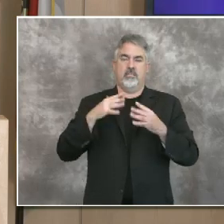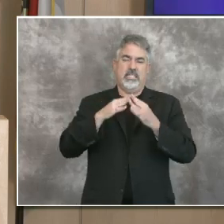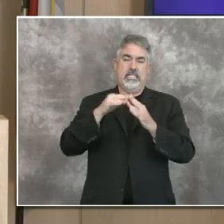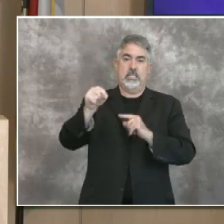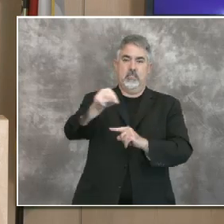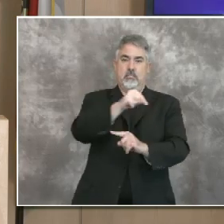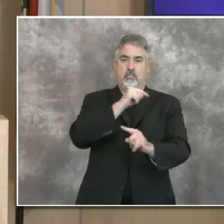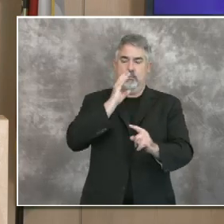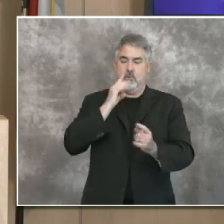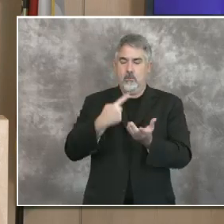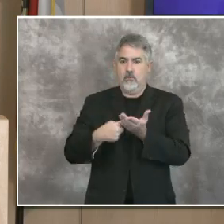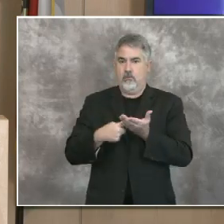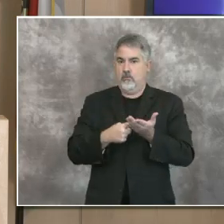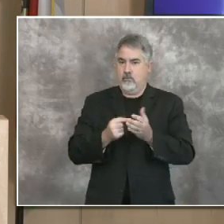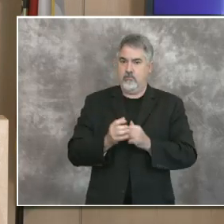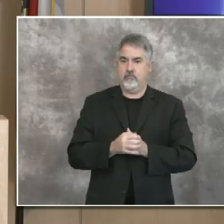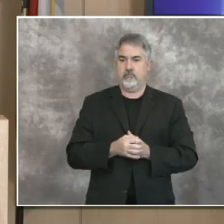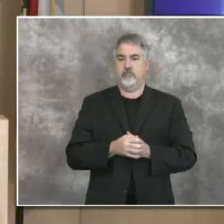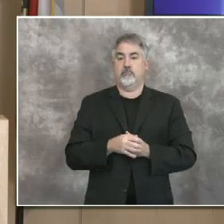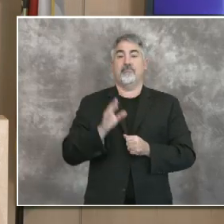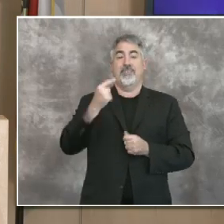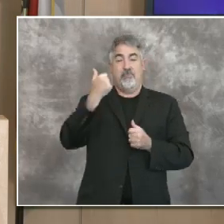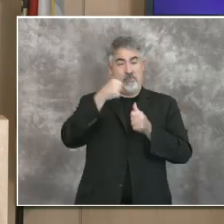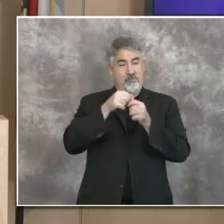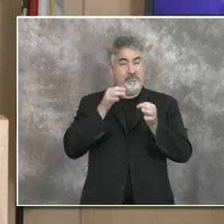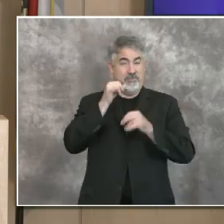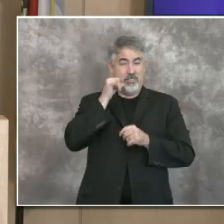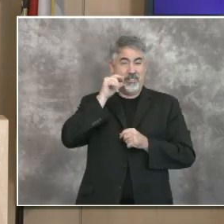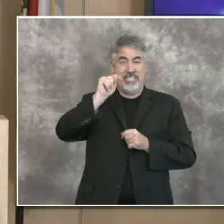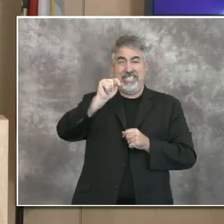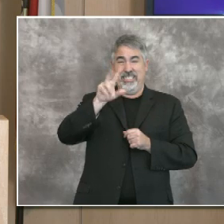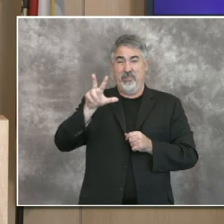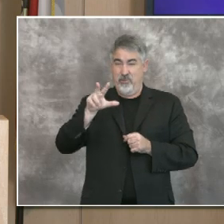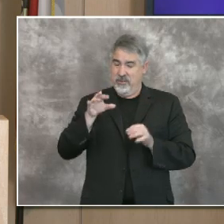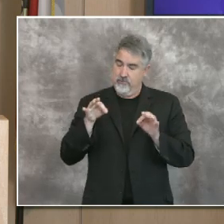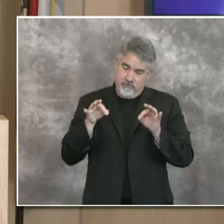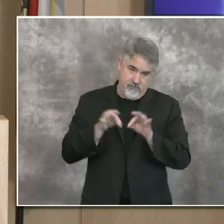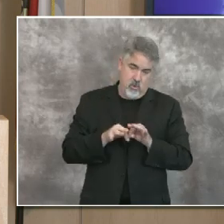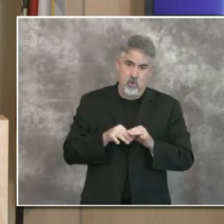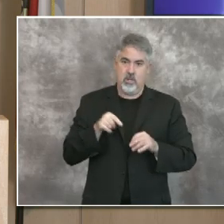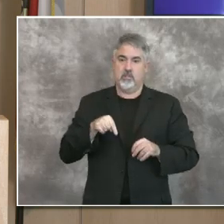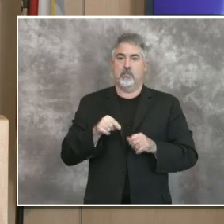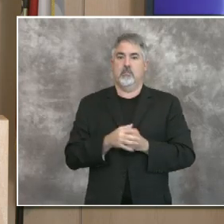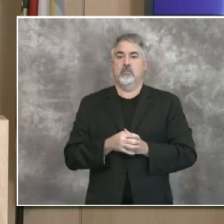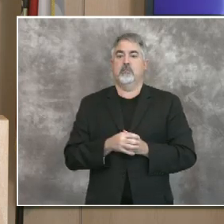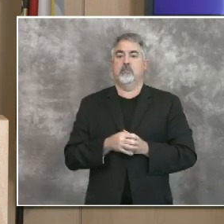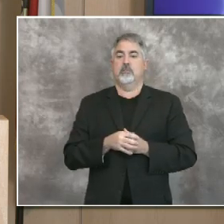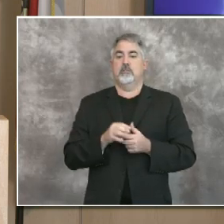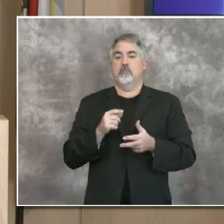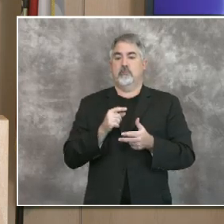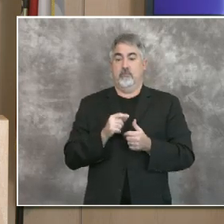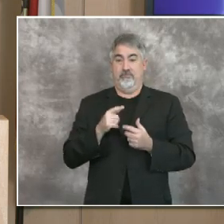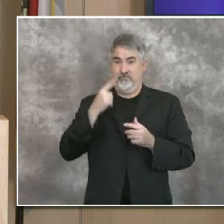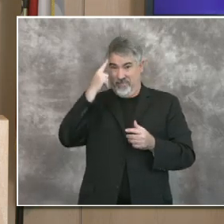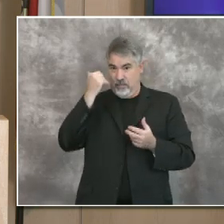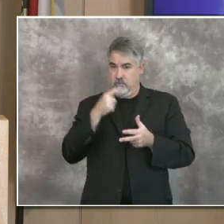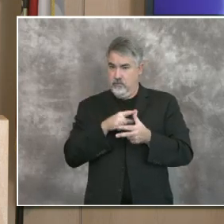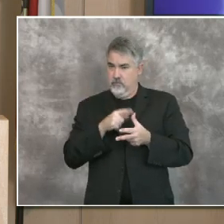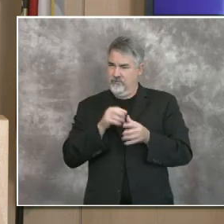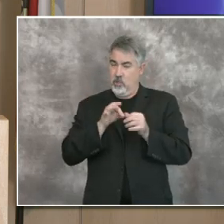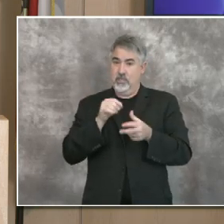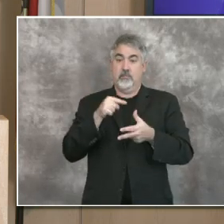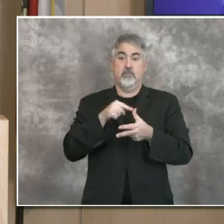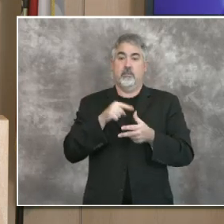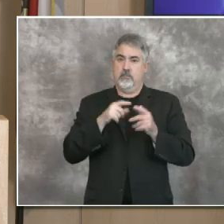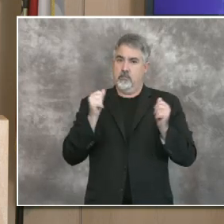Our T3 efforts around testing, tracing, and treatment, we know are a cornerstone of all of the efforts, not only of what